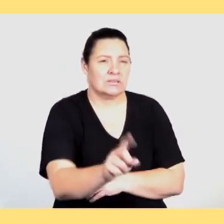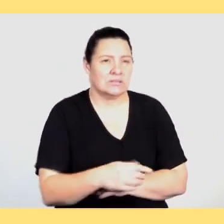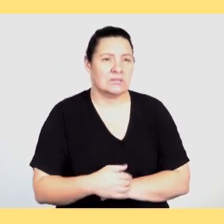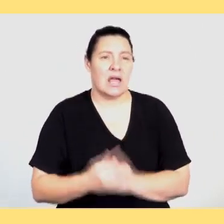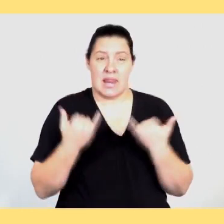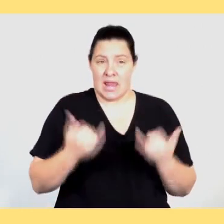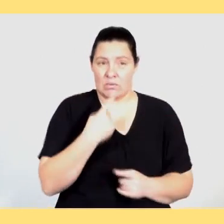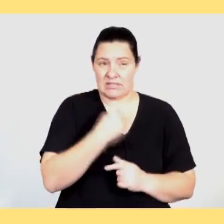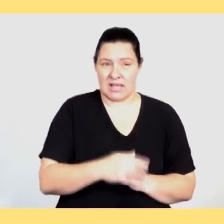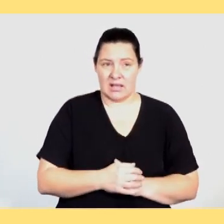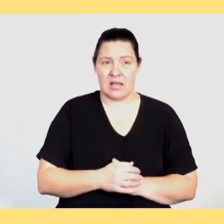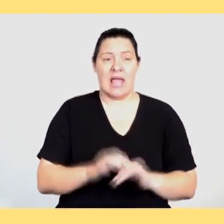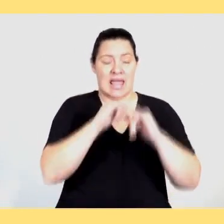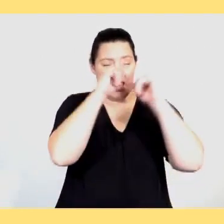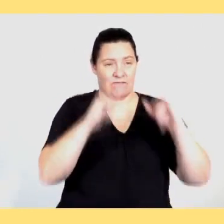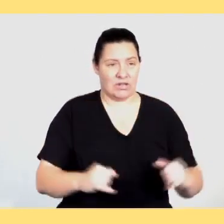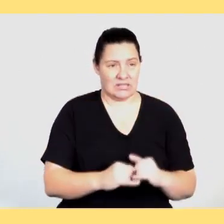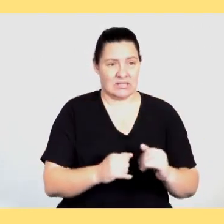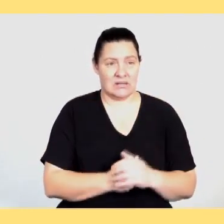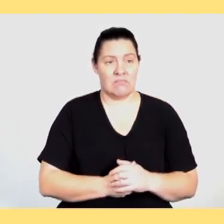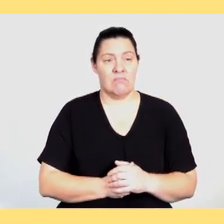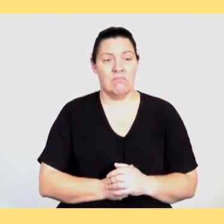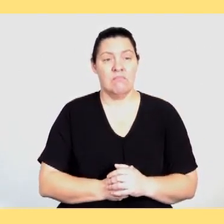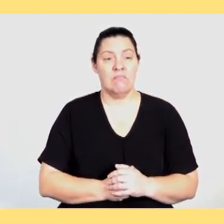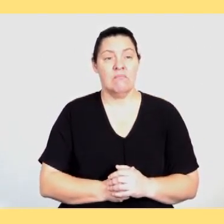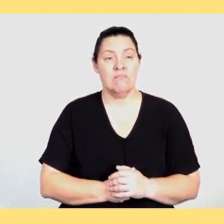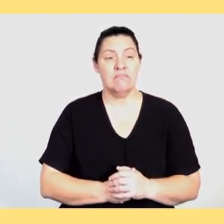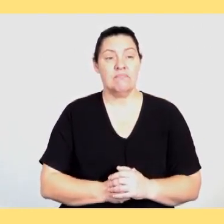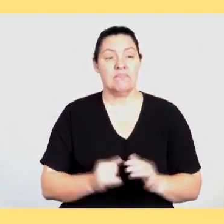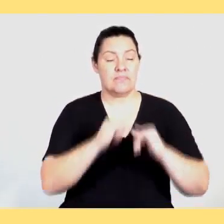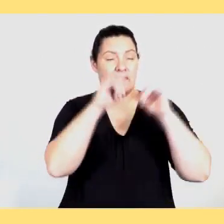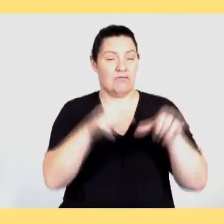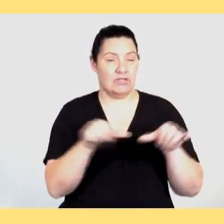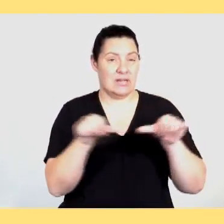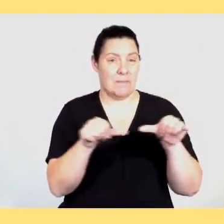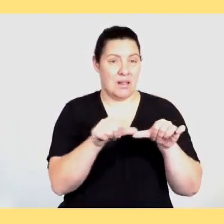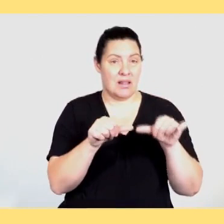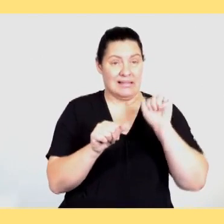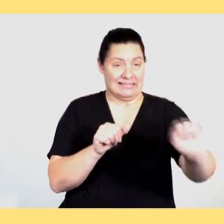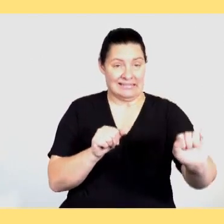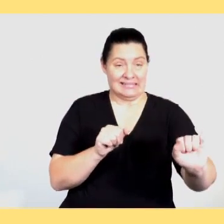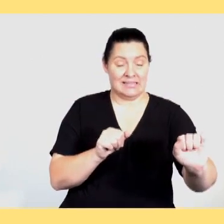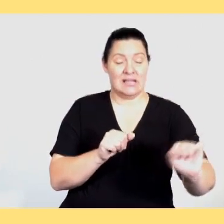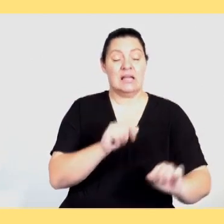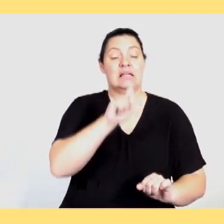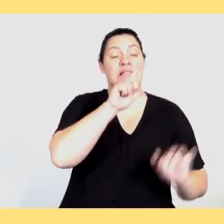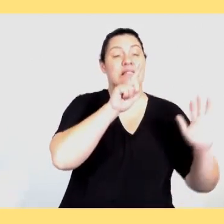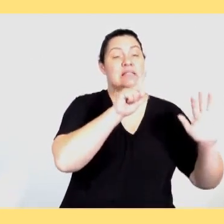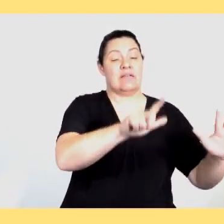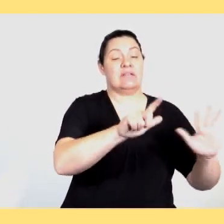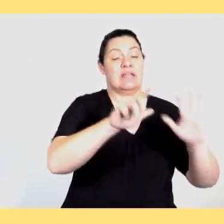here? I'm going to now say invoice. Okay, what is the invoice number to a snail?